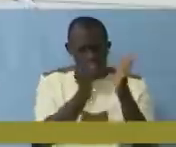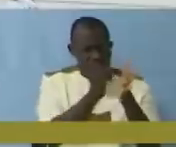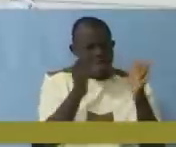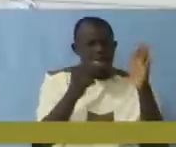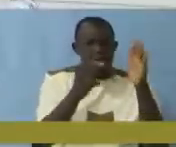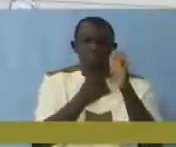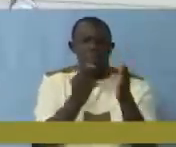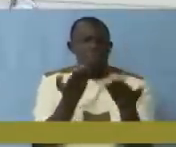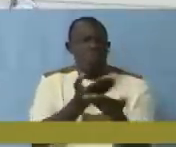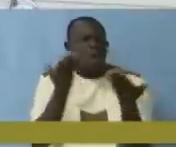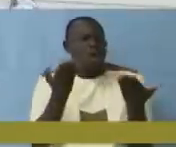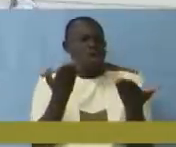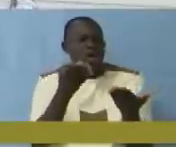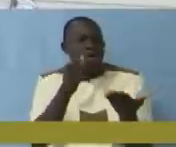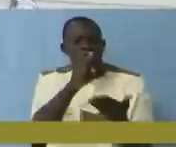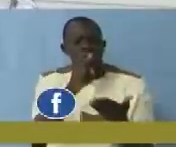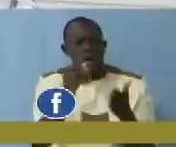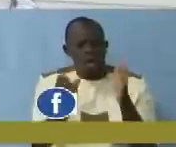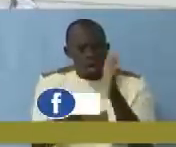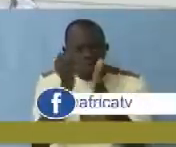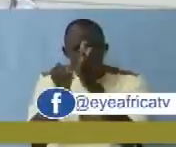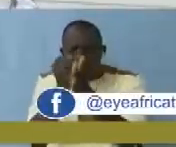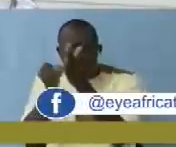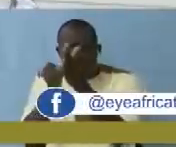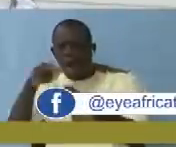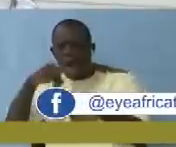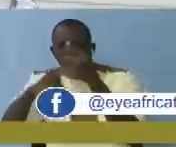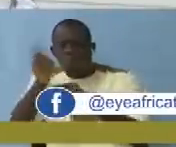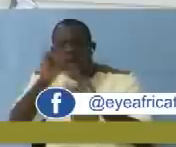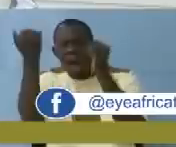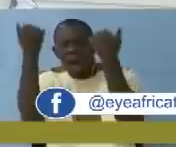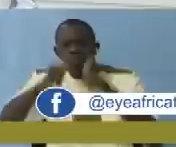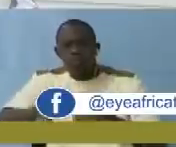Why are you investigating what happened in the past?